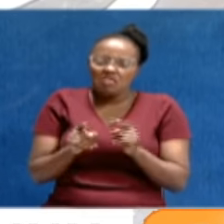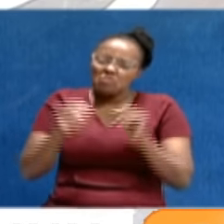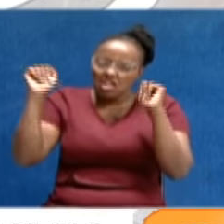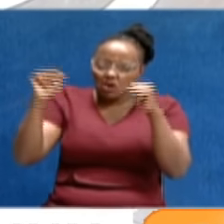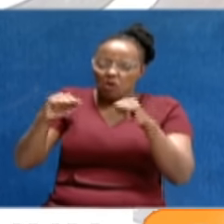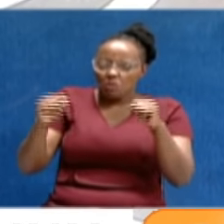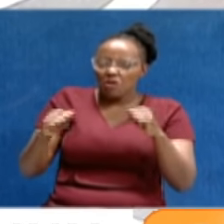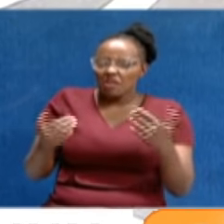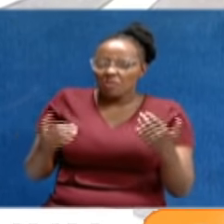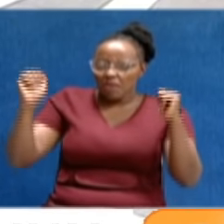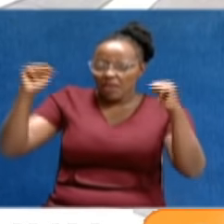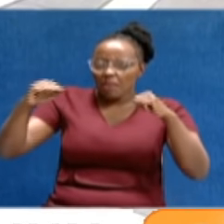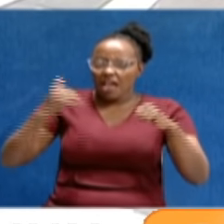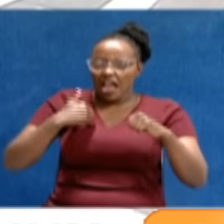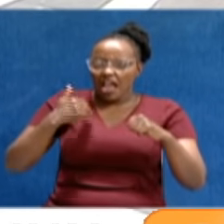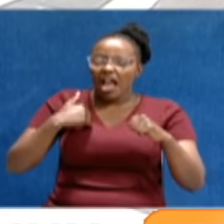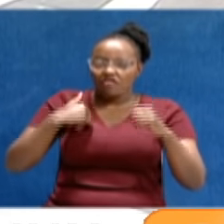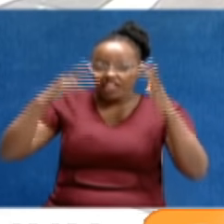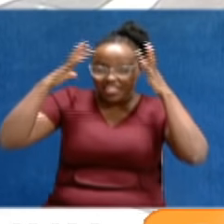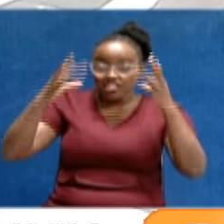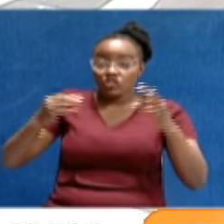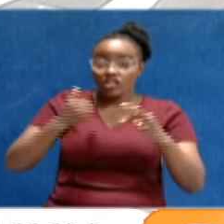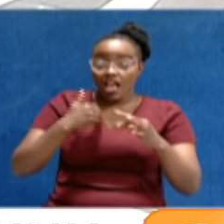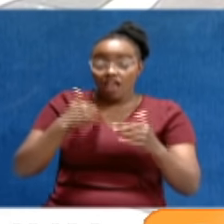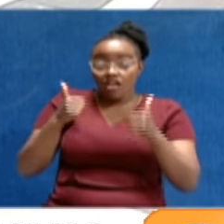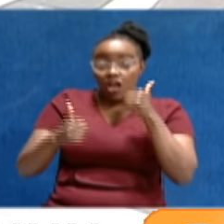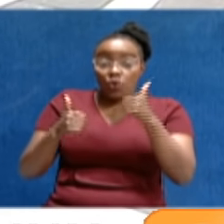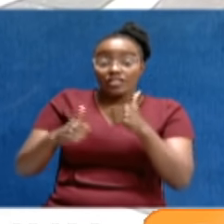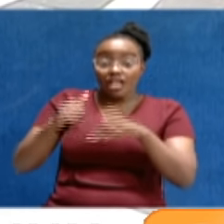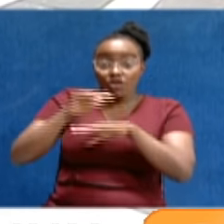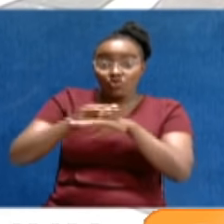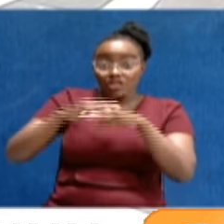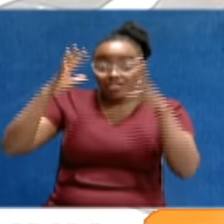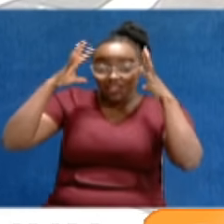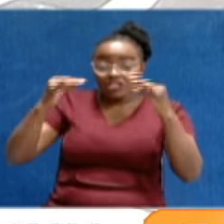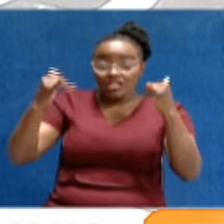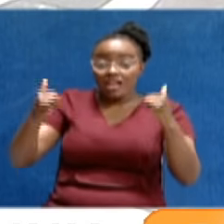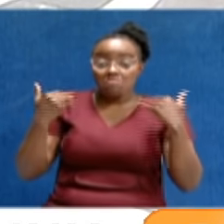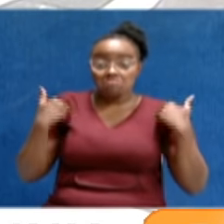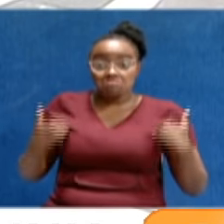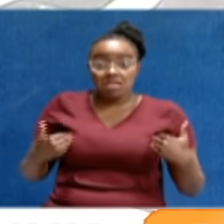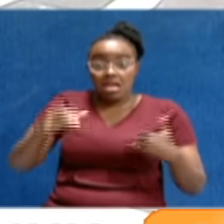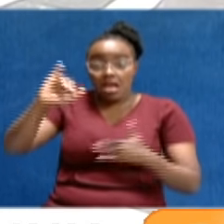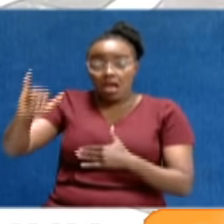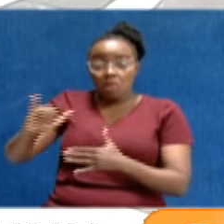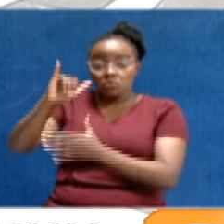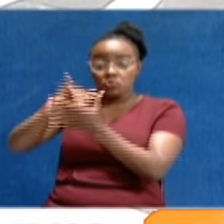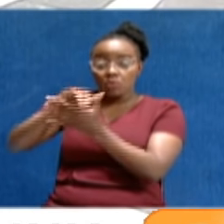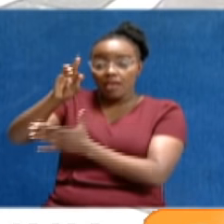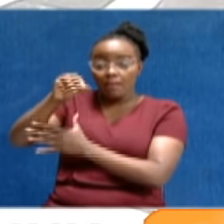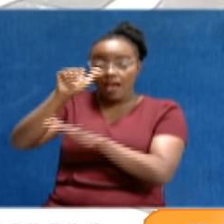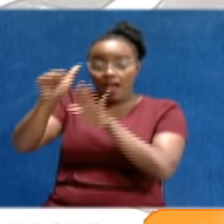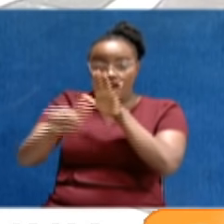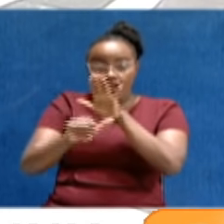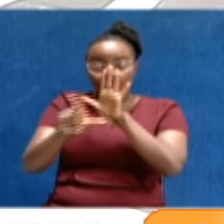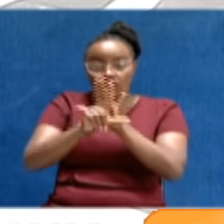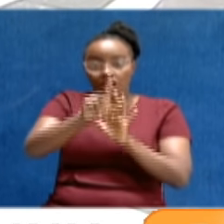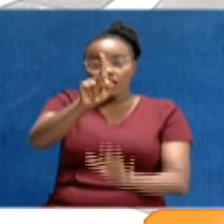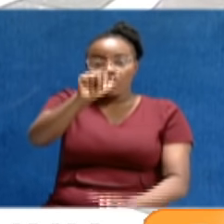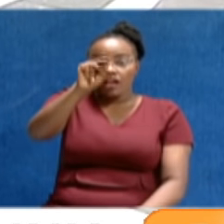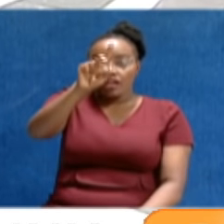able to make certain decisions and useful decisions. For now, I'm Jubilee Member of Parliament, under the law,